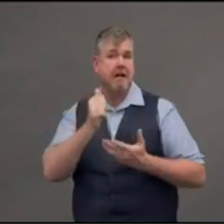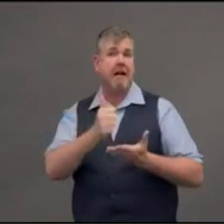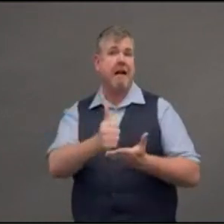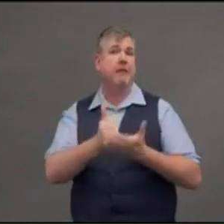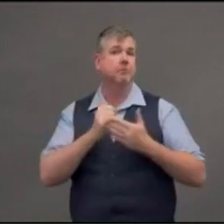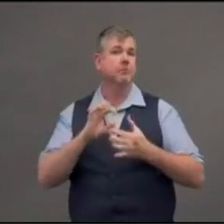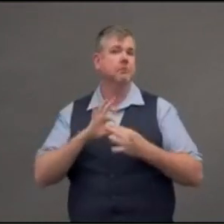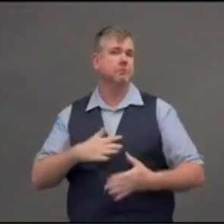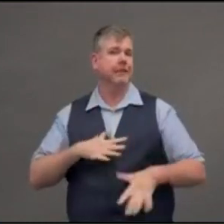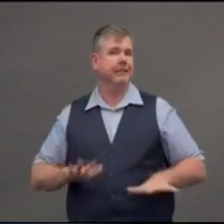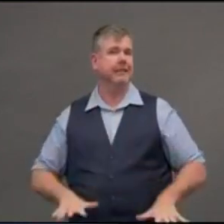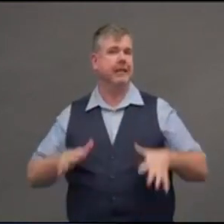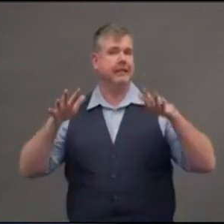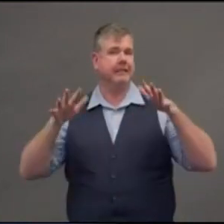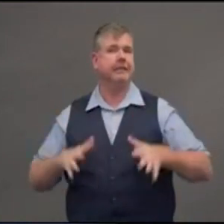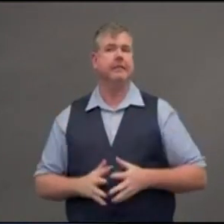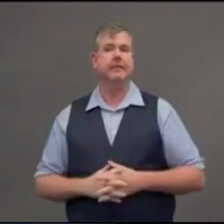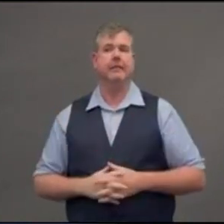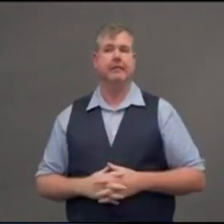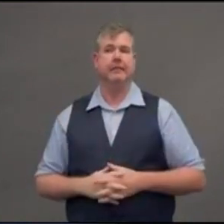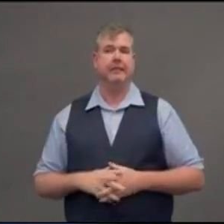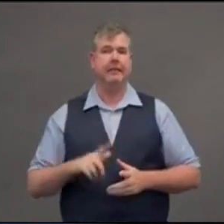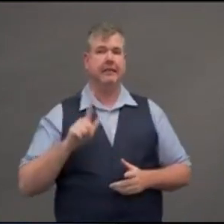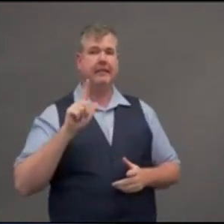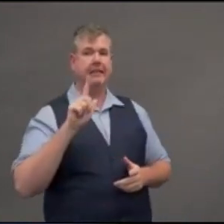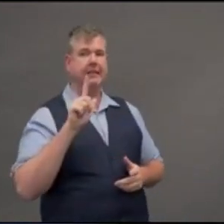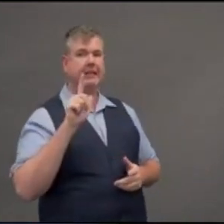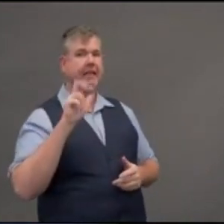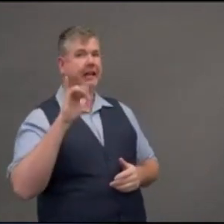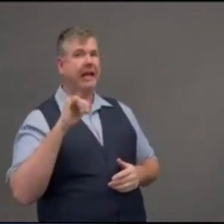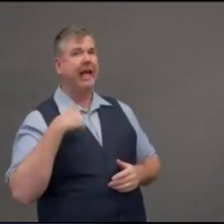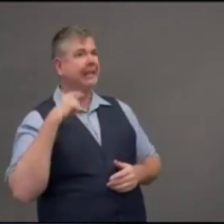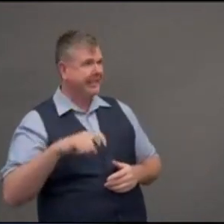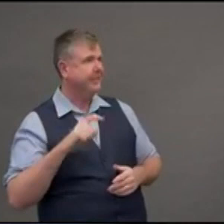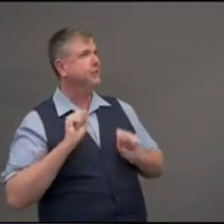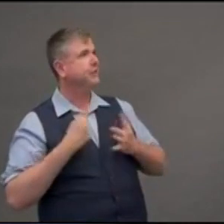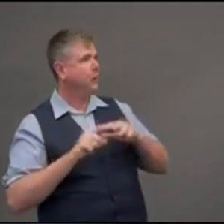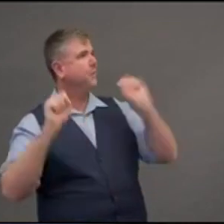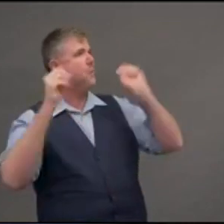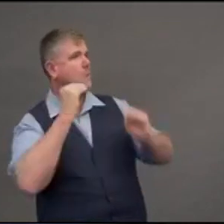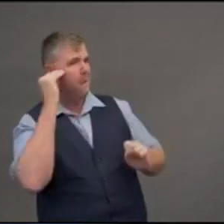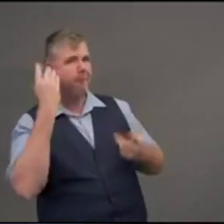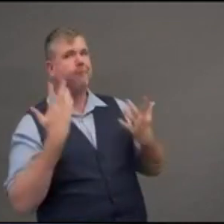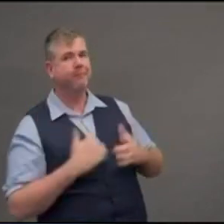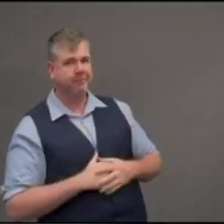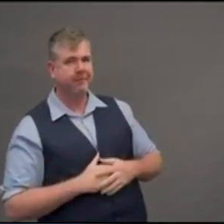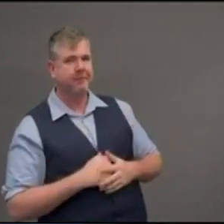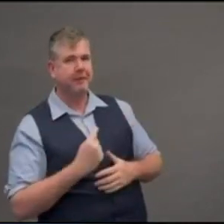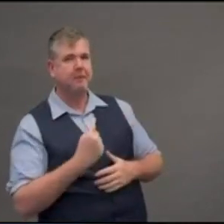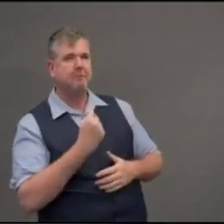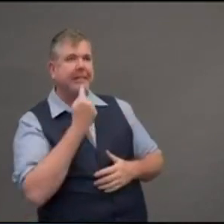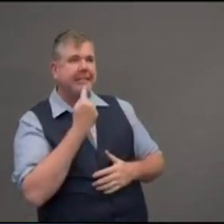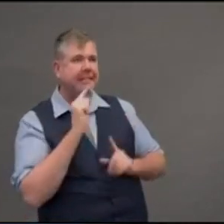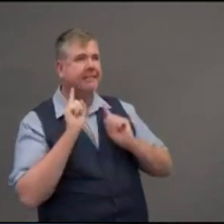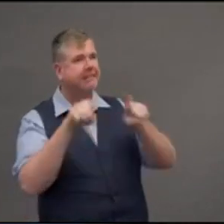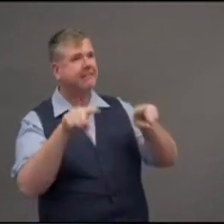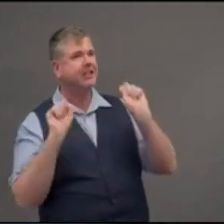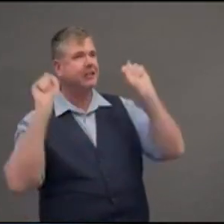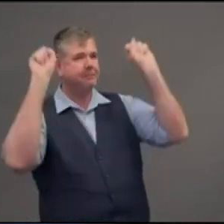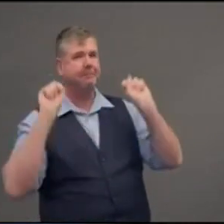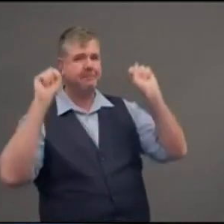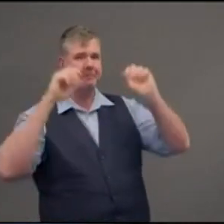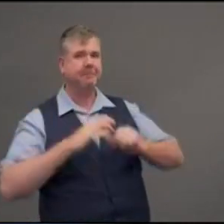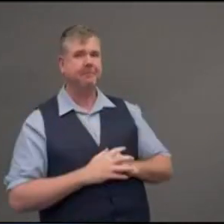yeah. I need to start working out at home. I miss the gym so much. Me too. So how are you coping? Me too.